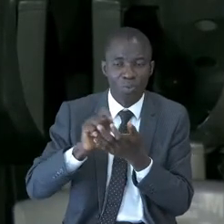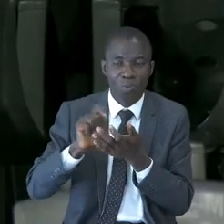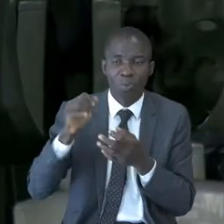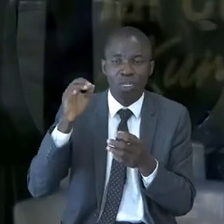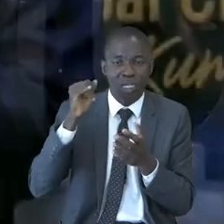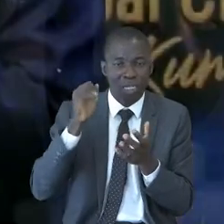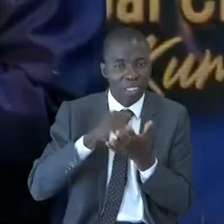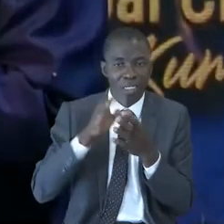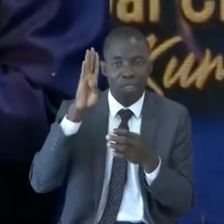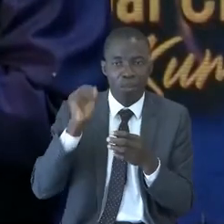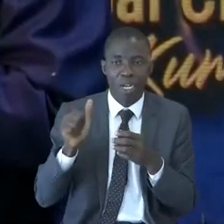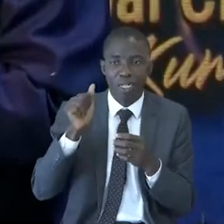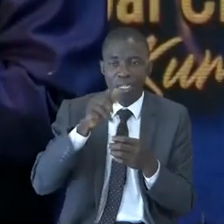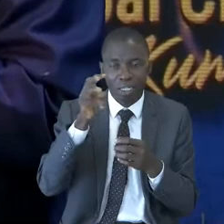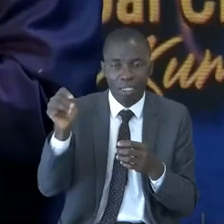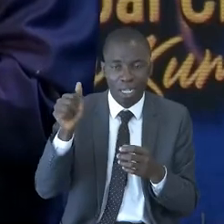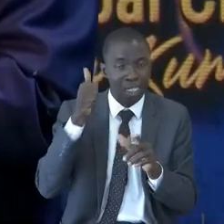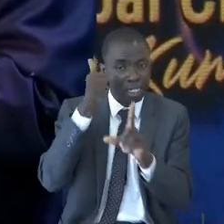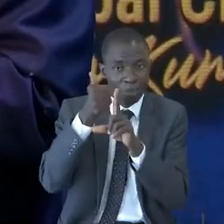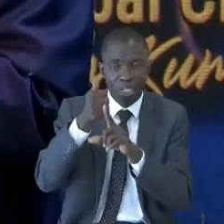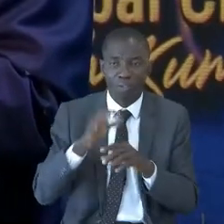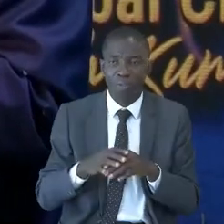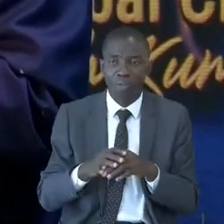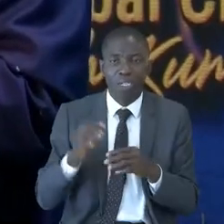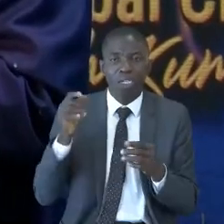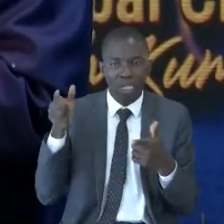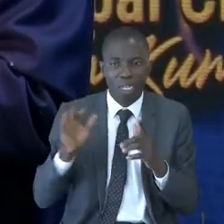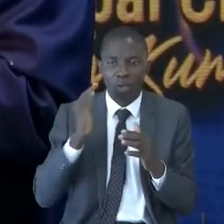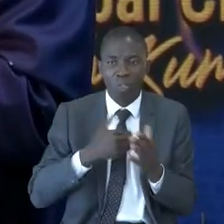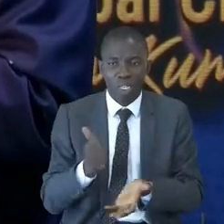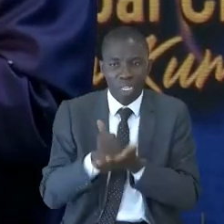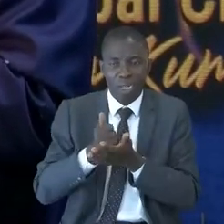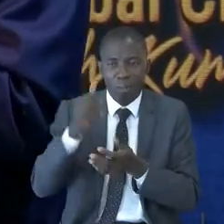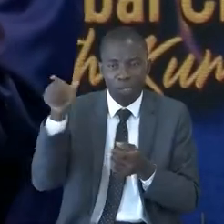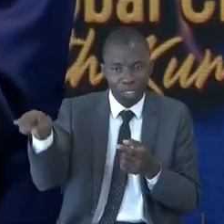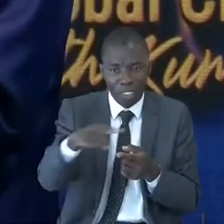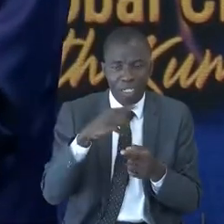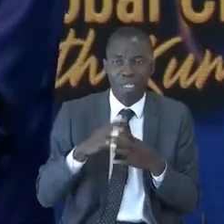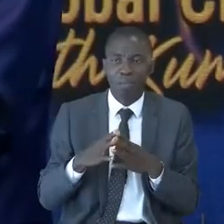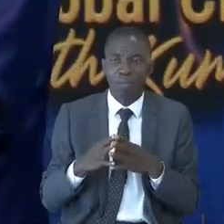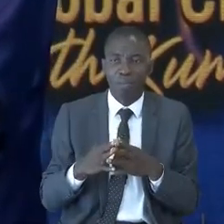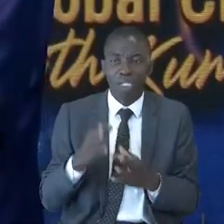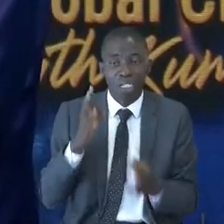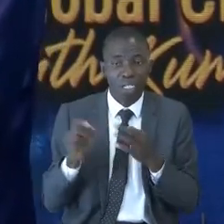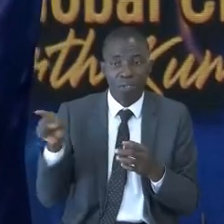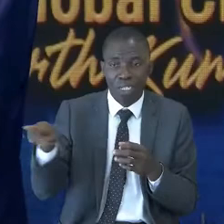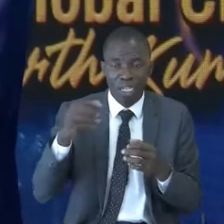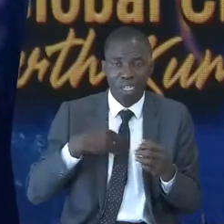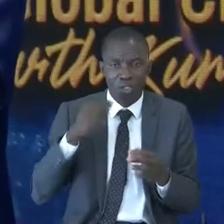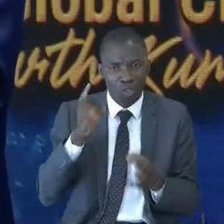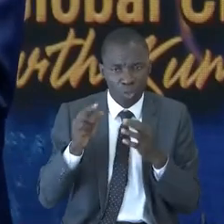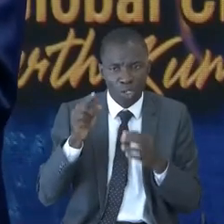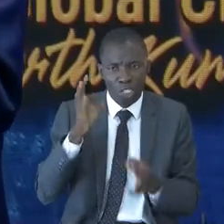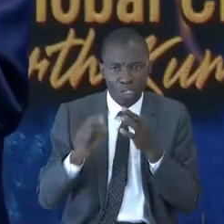your phone number, your location address. If you have your email, write it there. Write